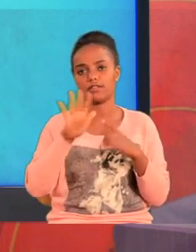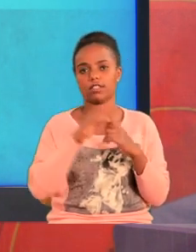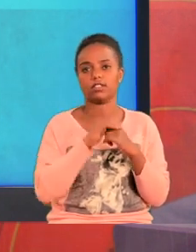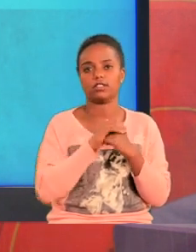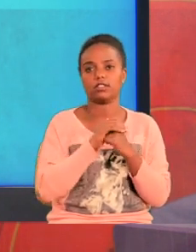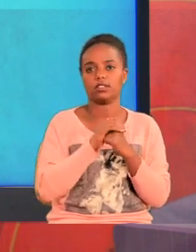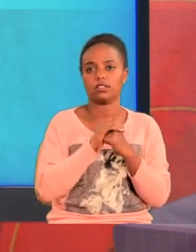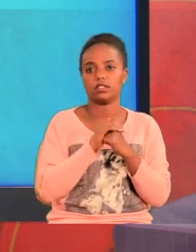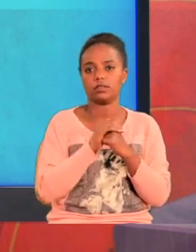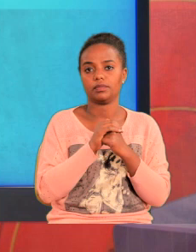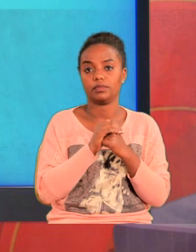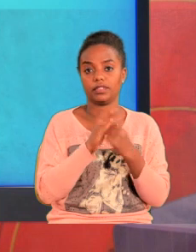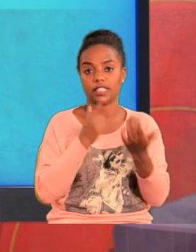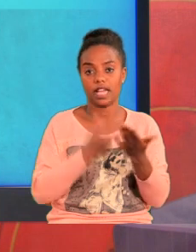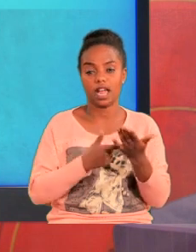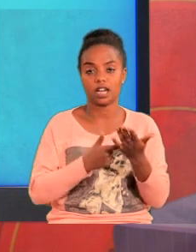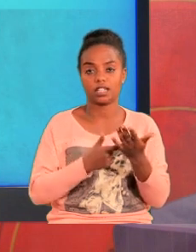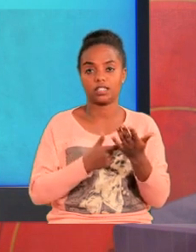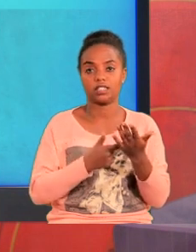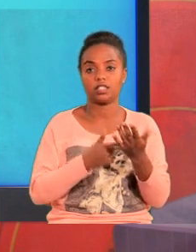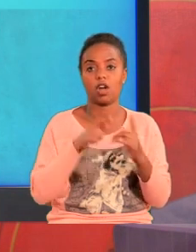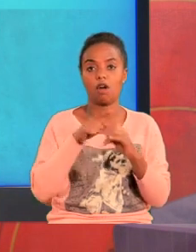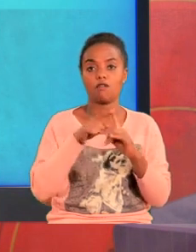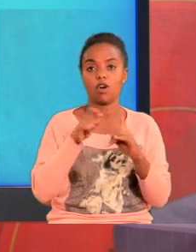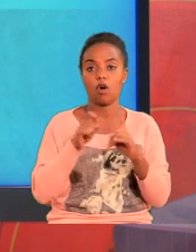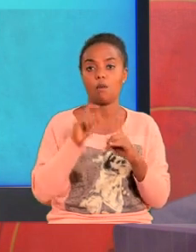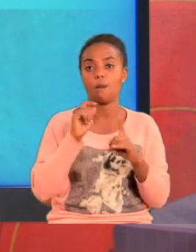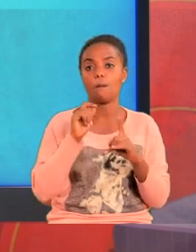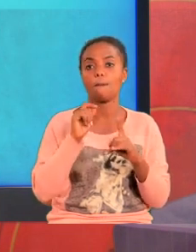5.5. Here from